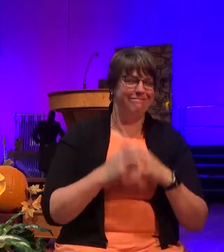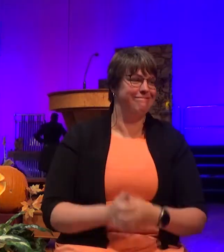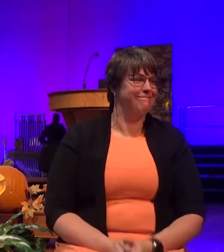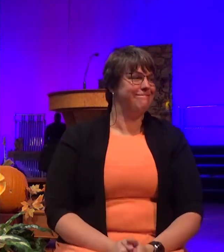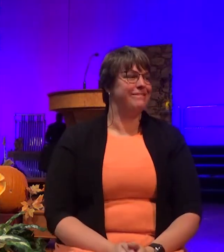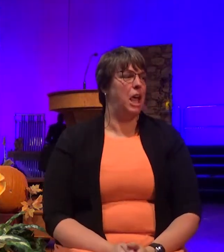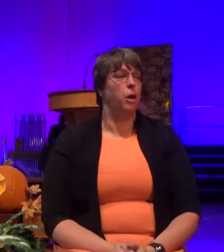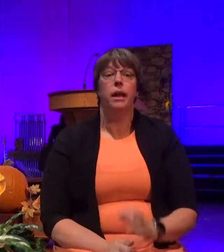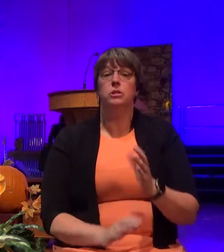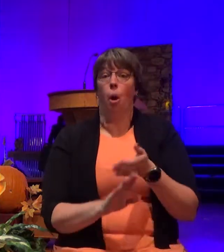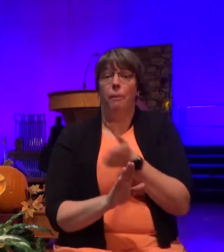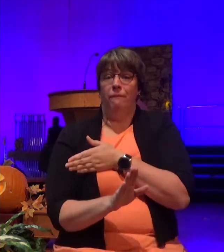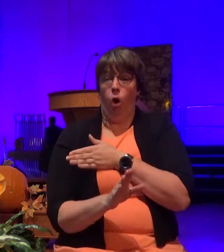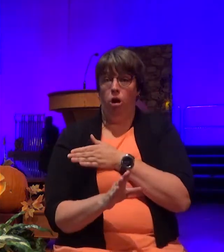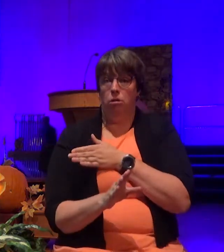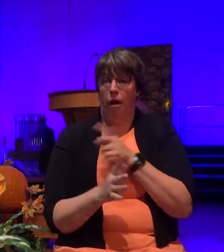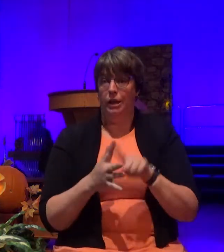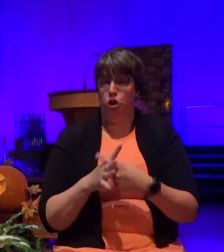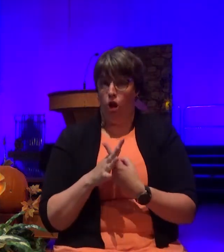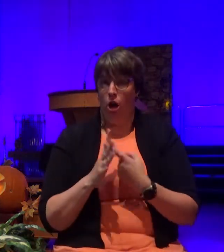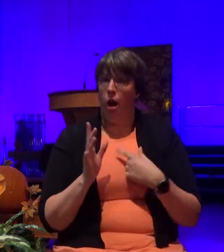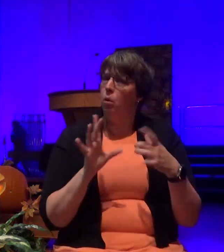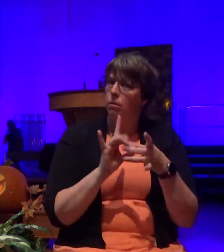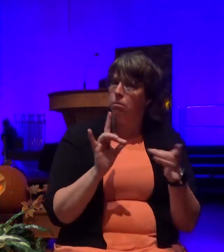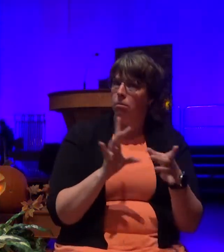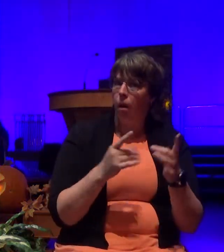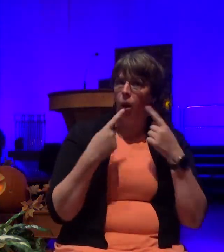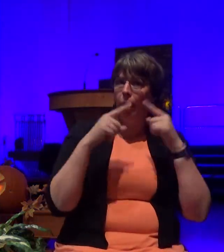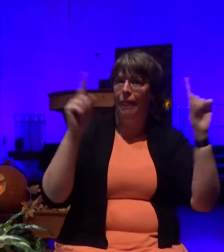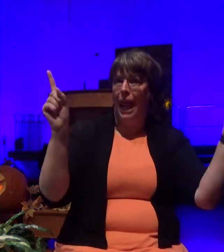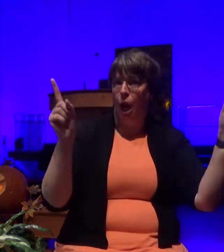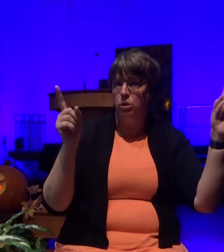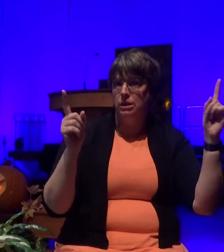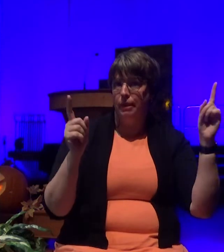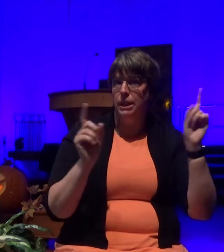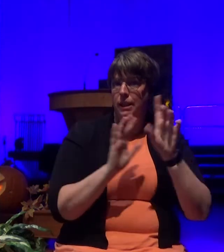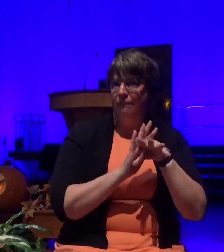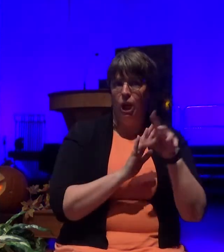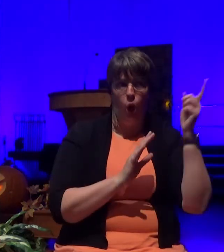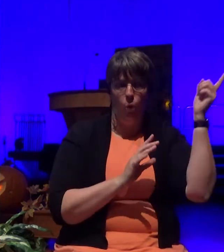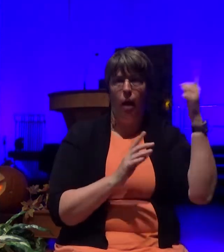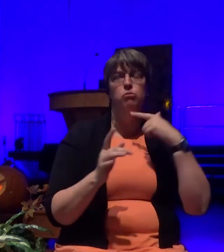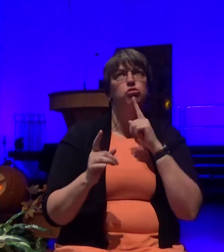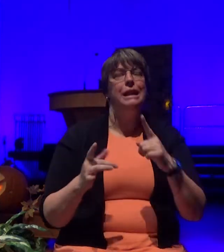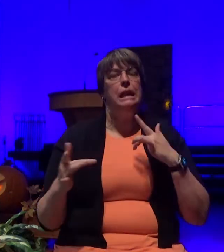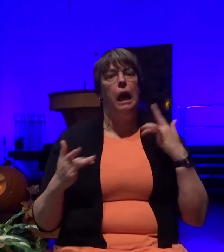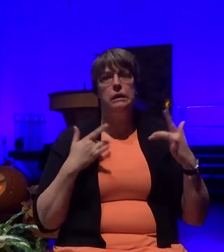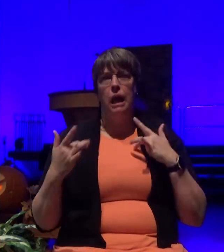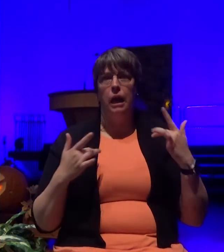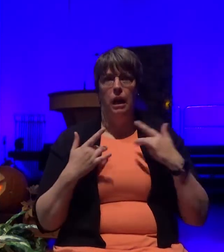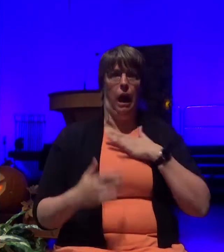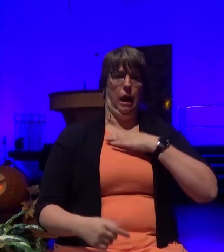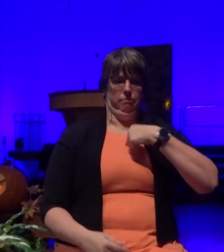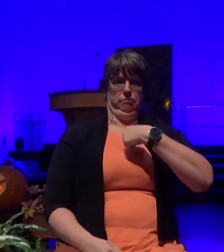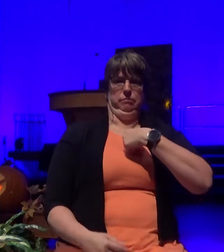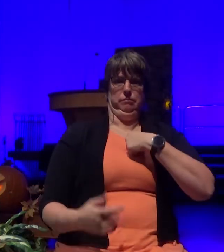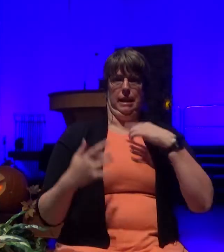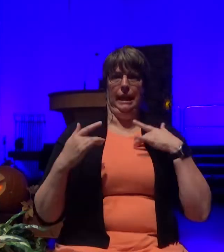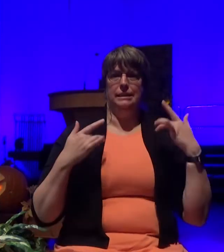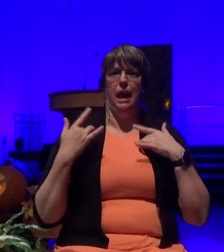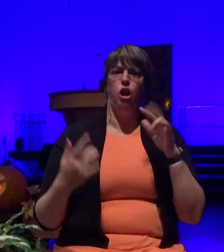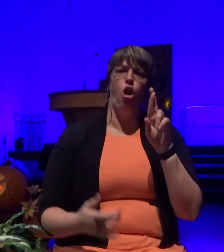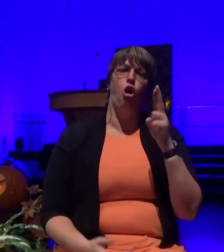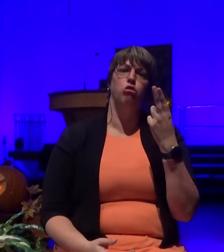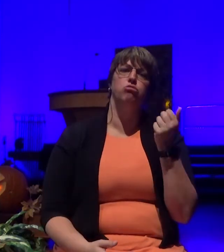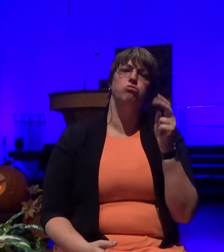Before I start, I do want to mention what was in the announcement videos that we're so excited. I'm personally very excited that we have Rhonda Britton